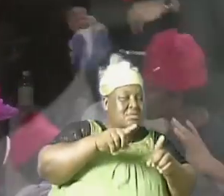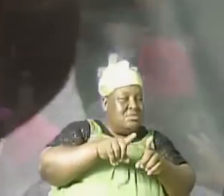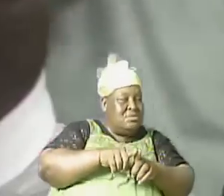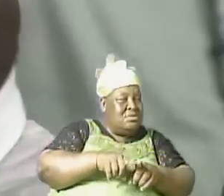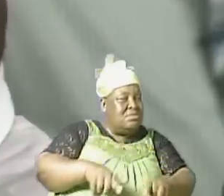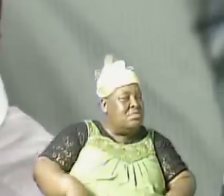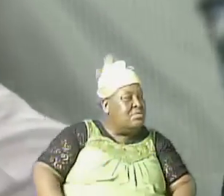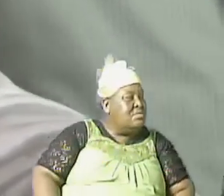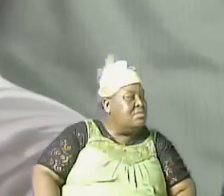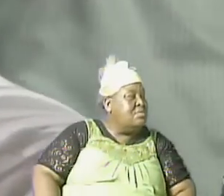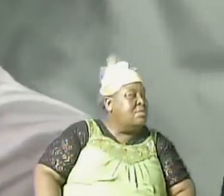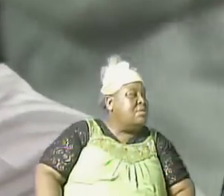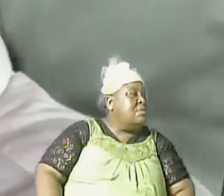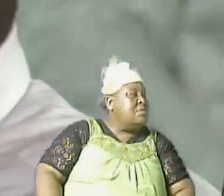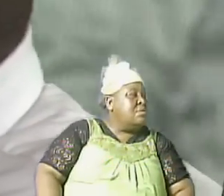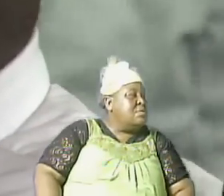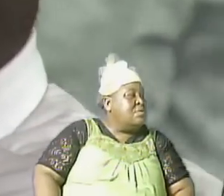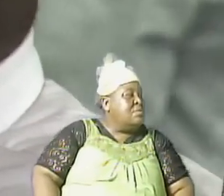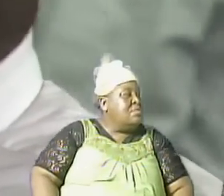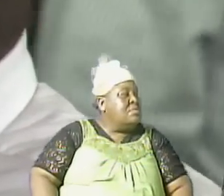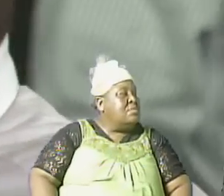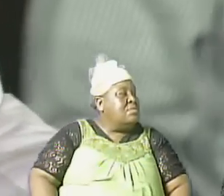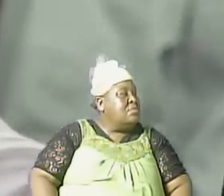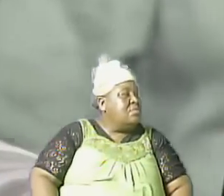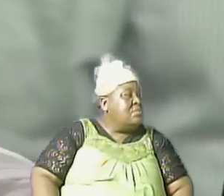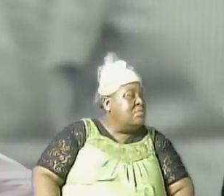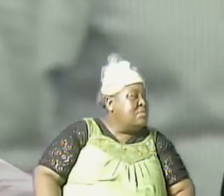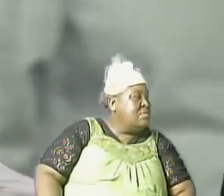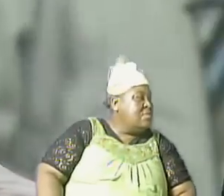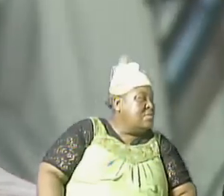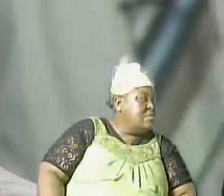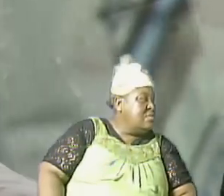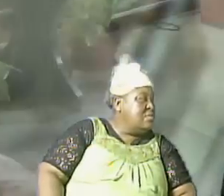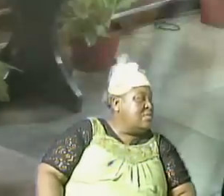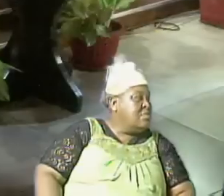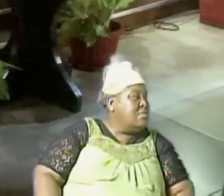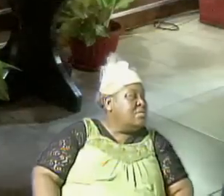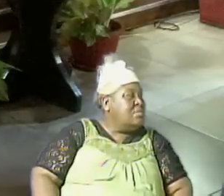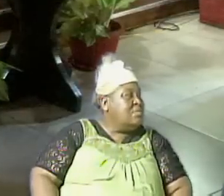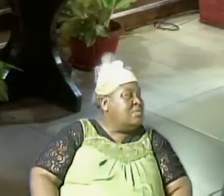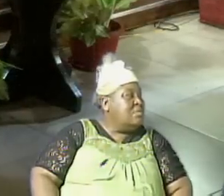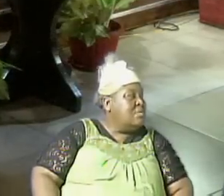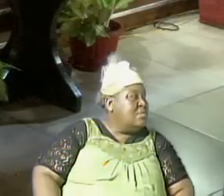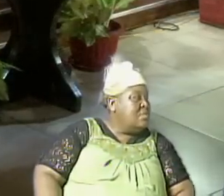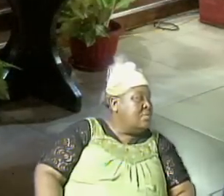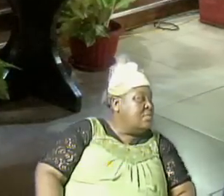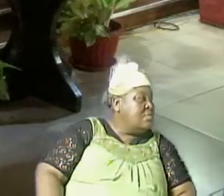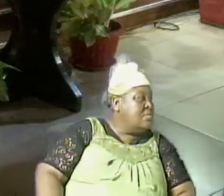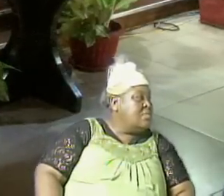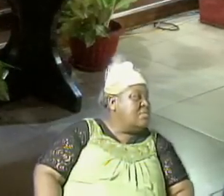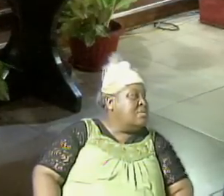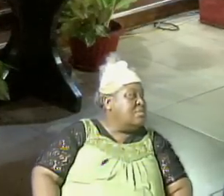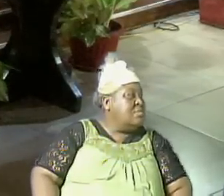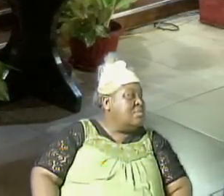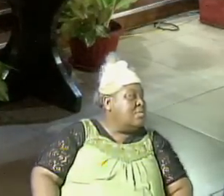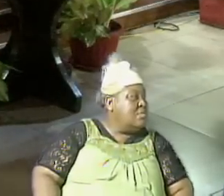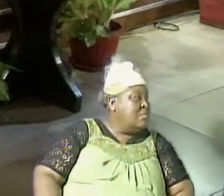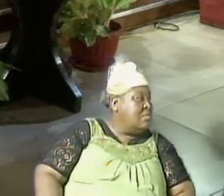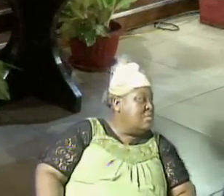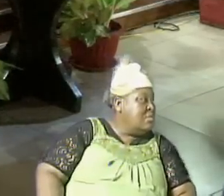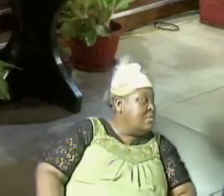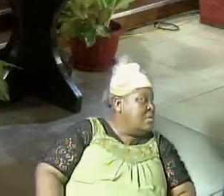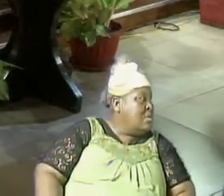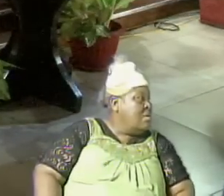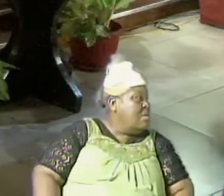My sister, in the, yes, you got to clap your hands over there. You, yes, sister, raise